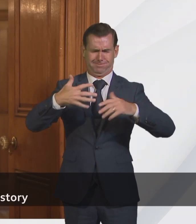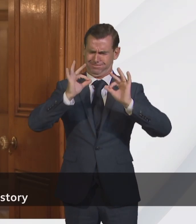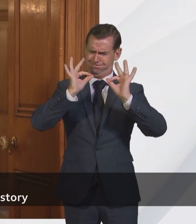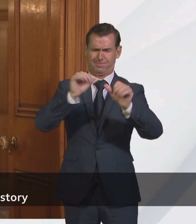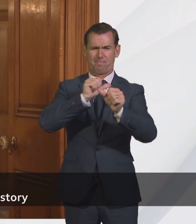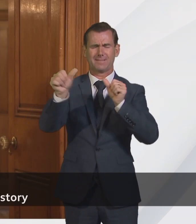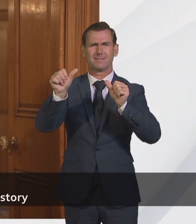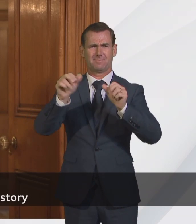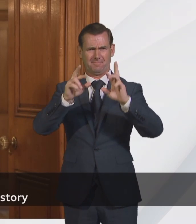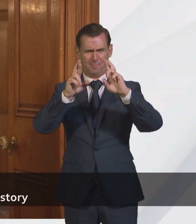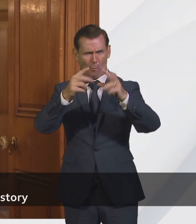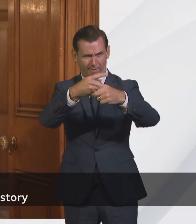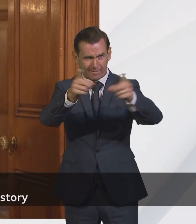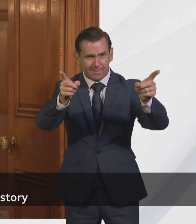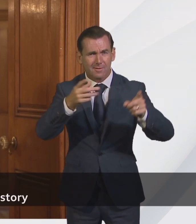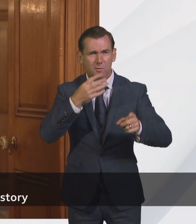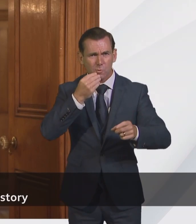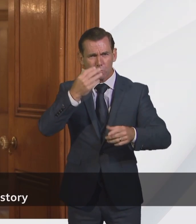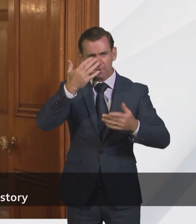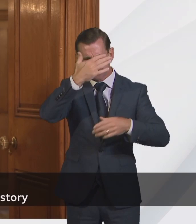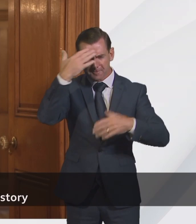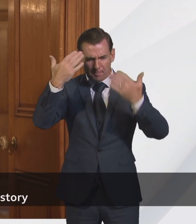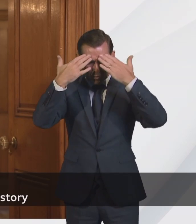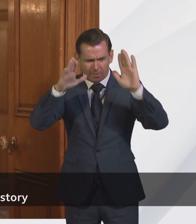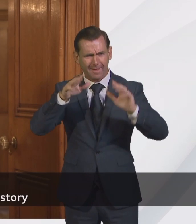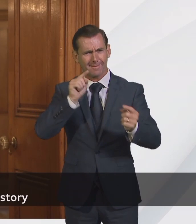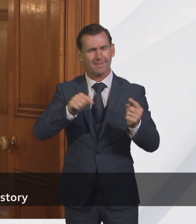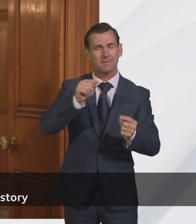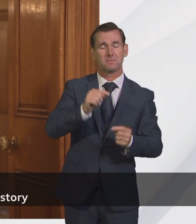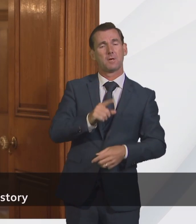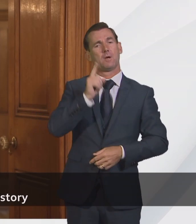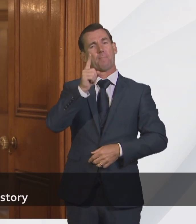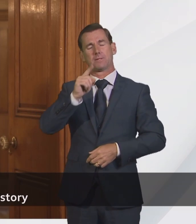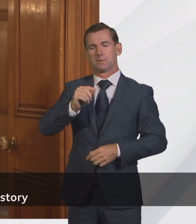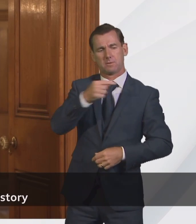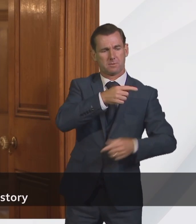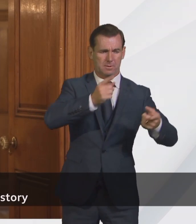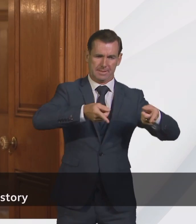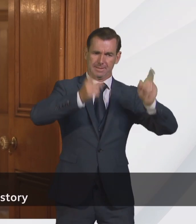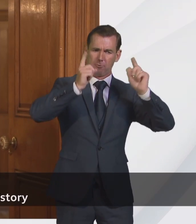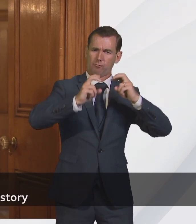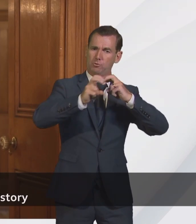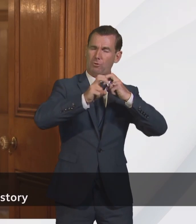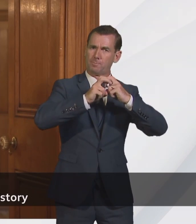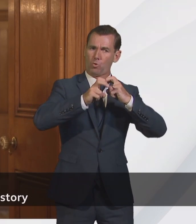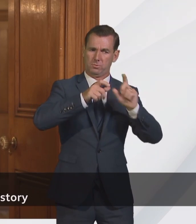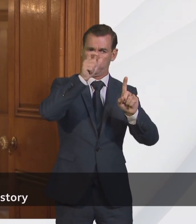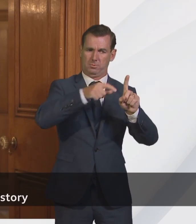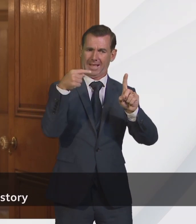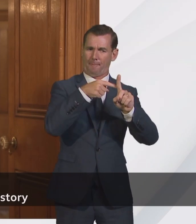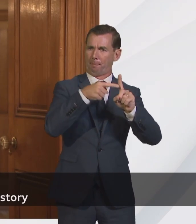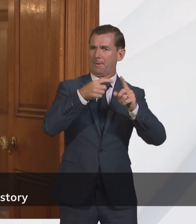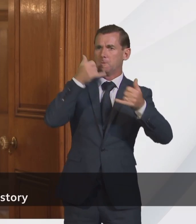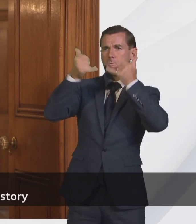The Prime Minister and myself are in complete agreement. We need to be doing everything that we can do to support children who